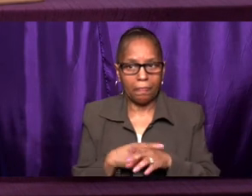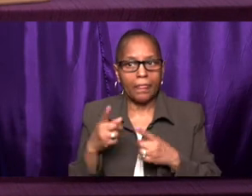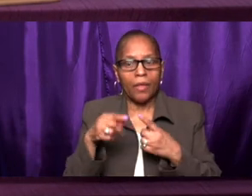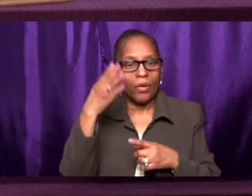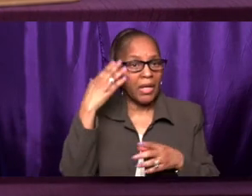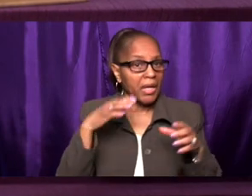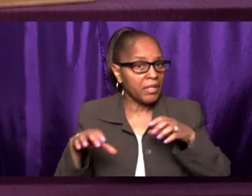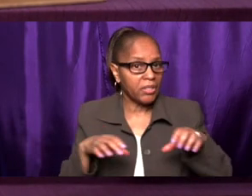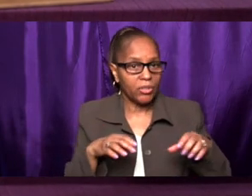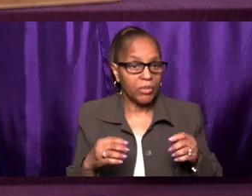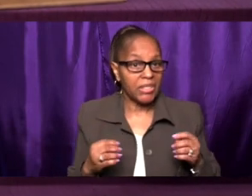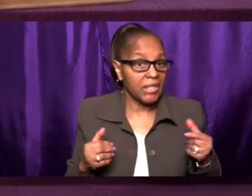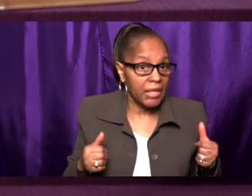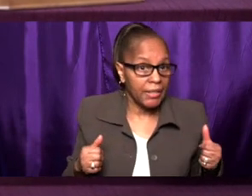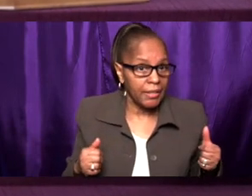God doesn't do it suddenly,